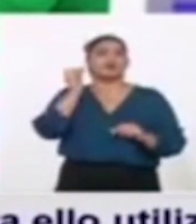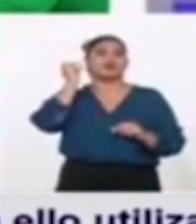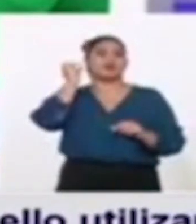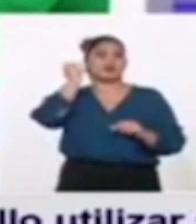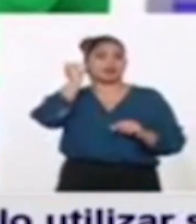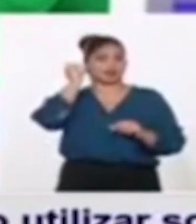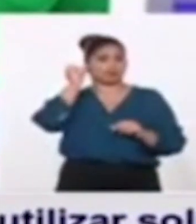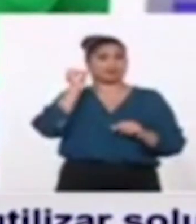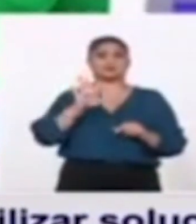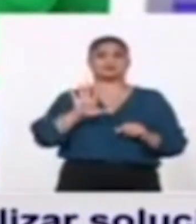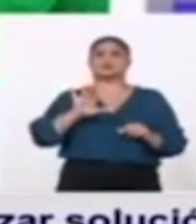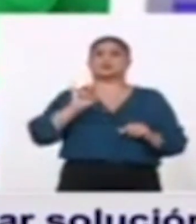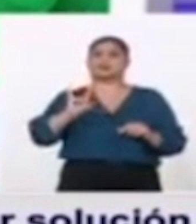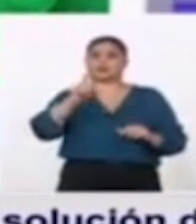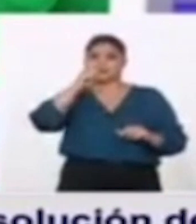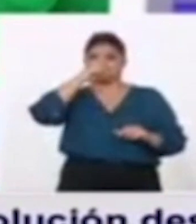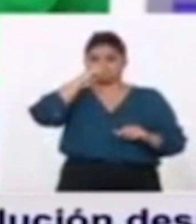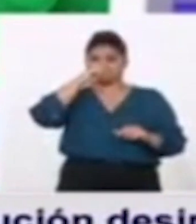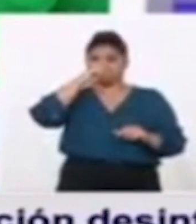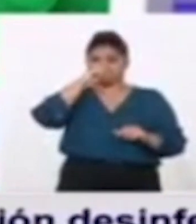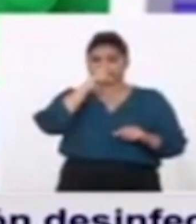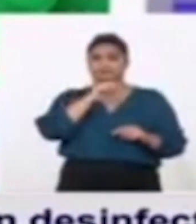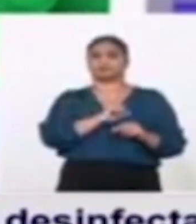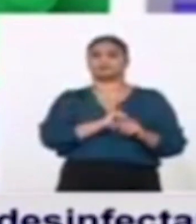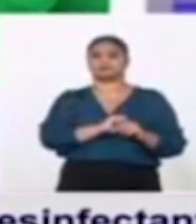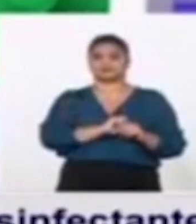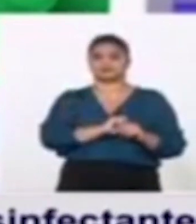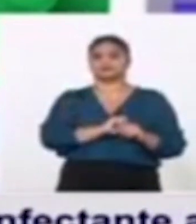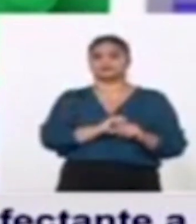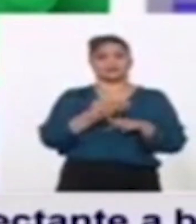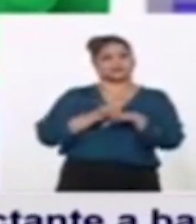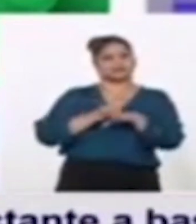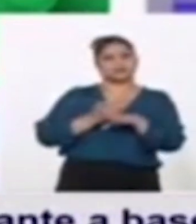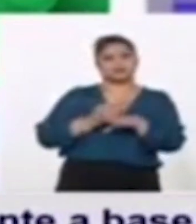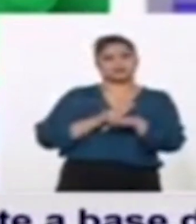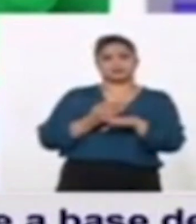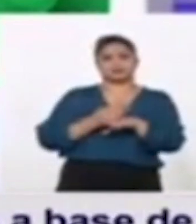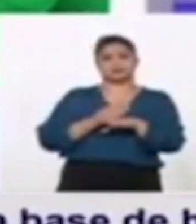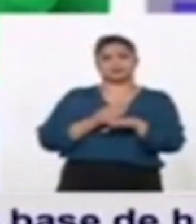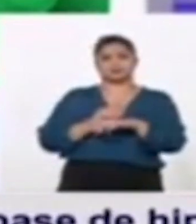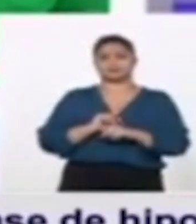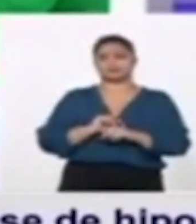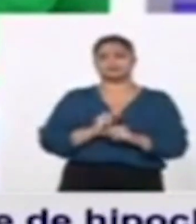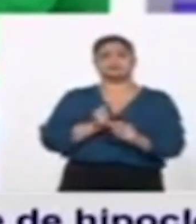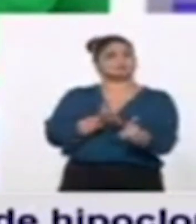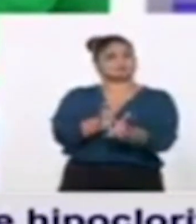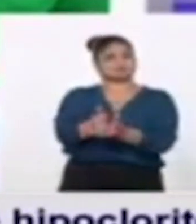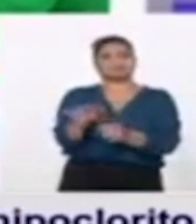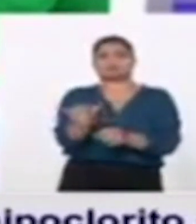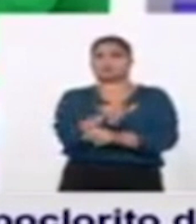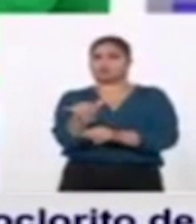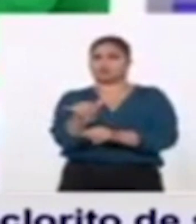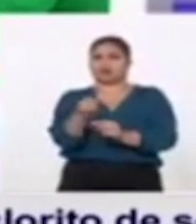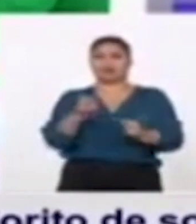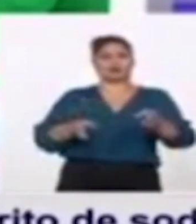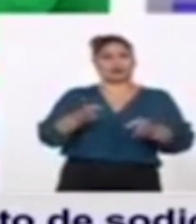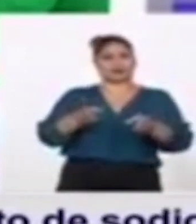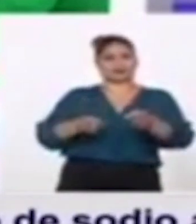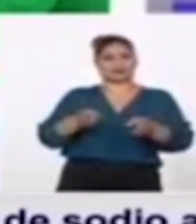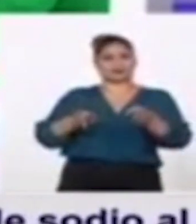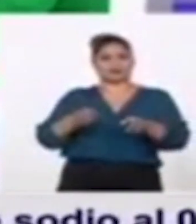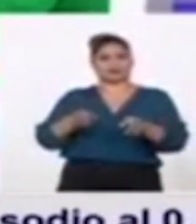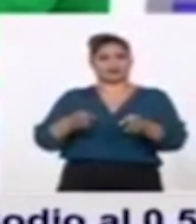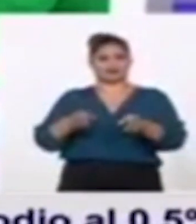of 148 cases per day. The latest update of COVID-19 broadcasted by Cuba's national